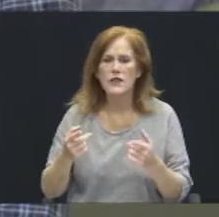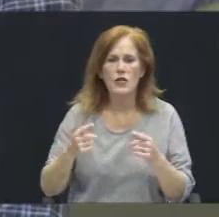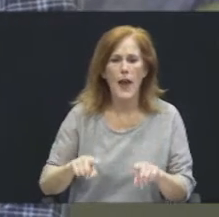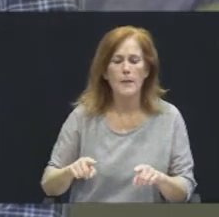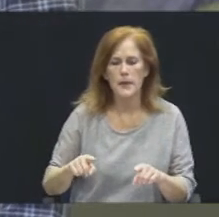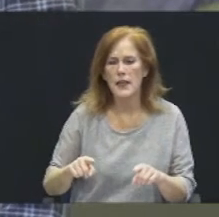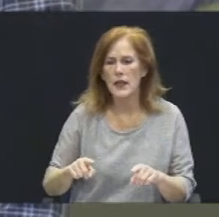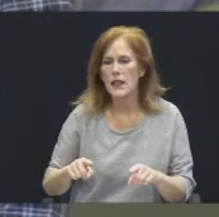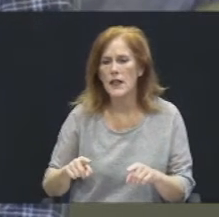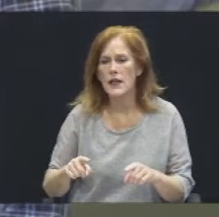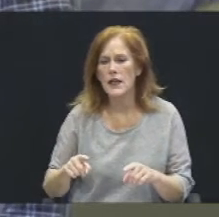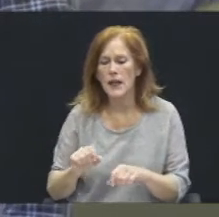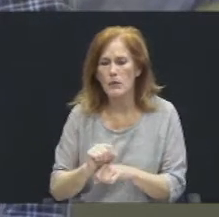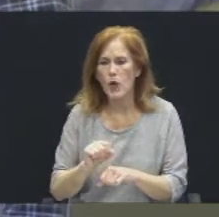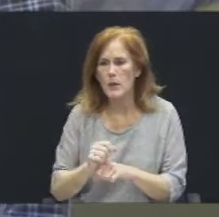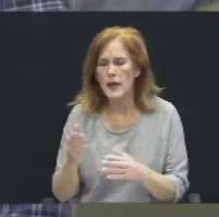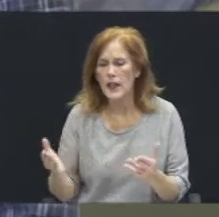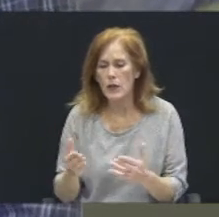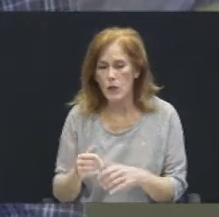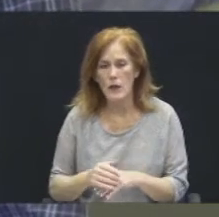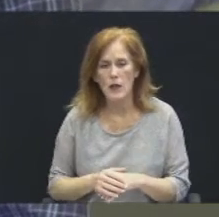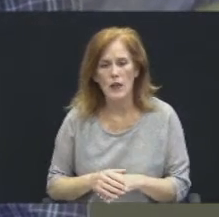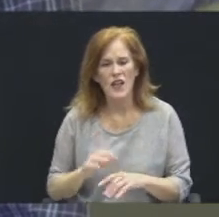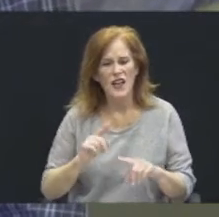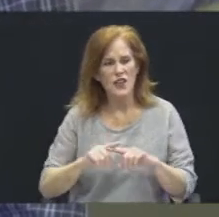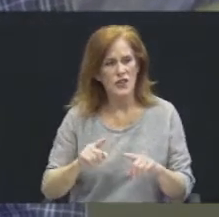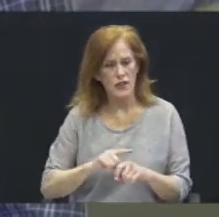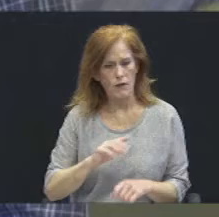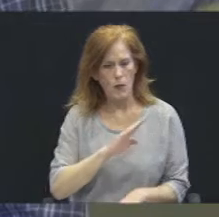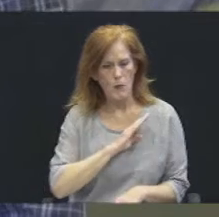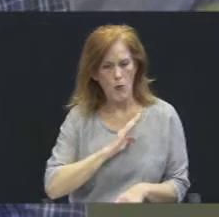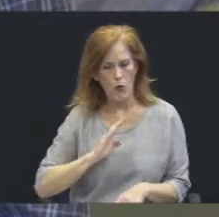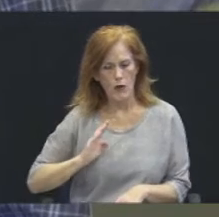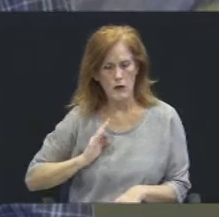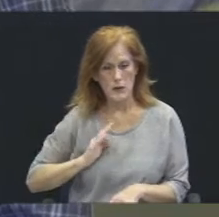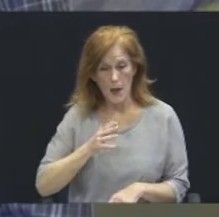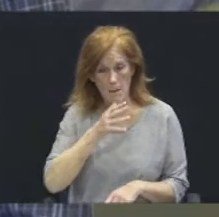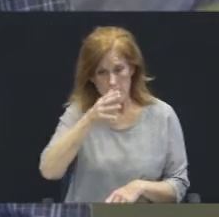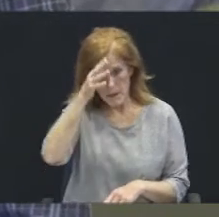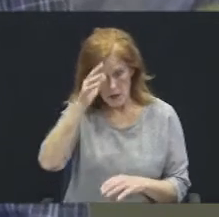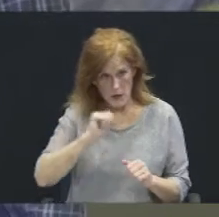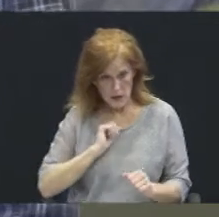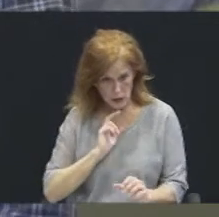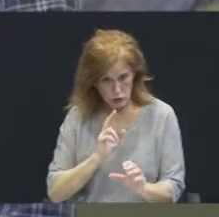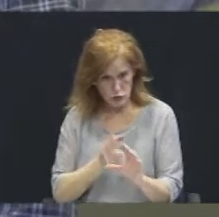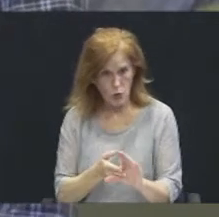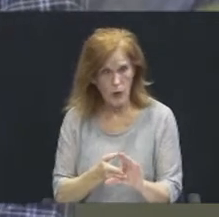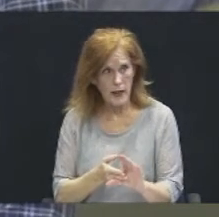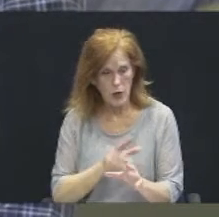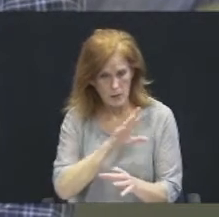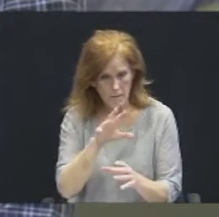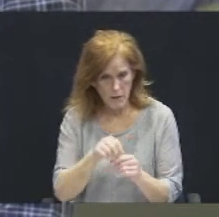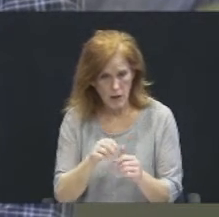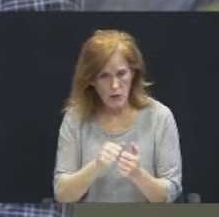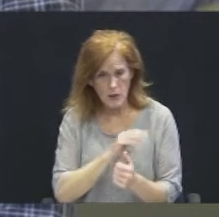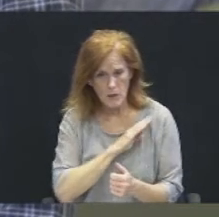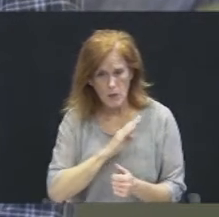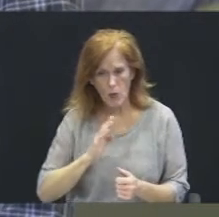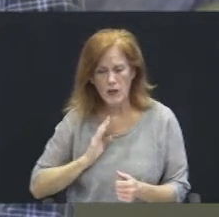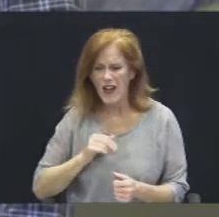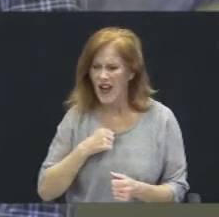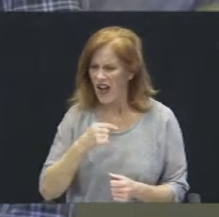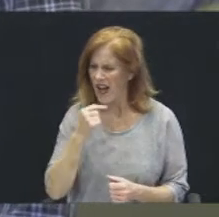know, there's all kinds of boards that parents can become a part of. I don't think there's a single